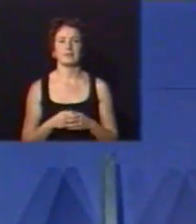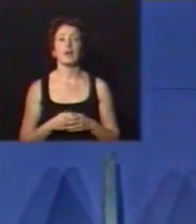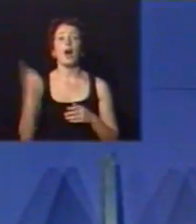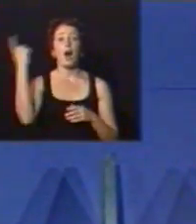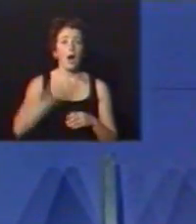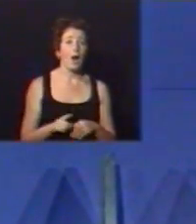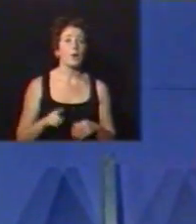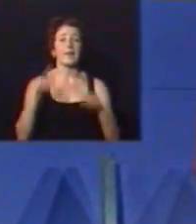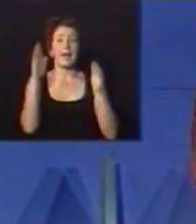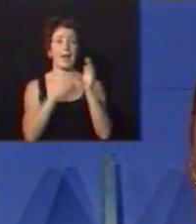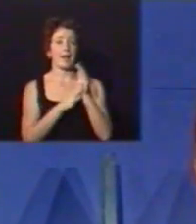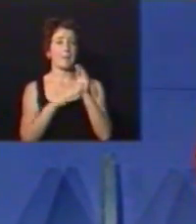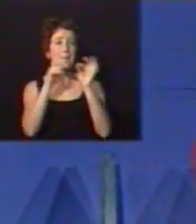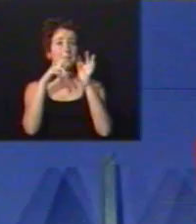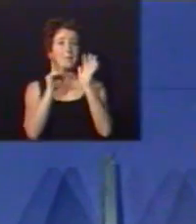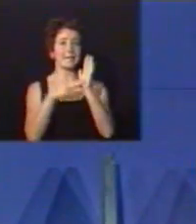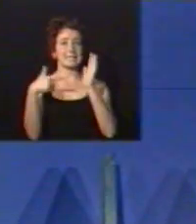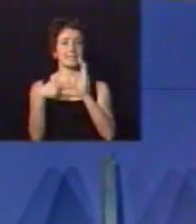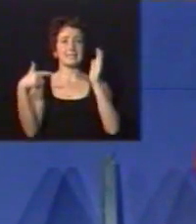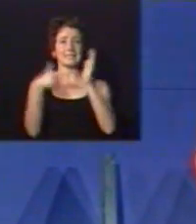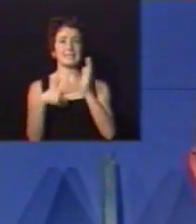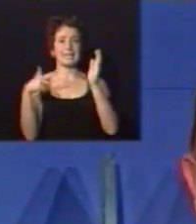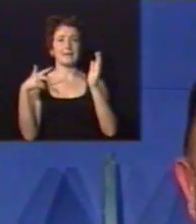And TV contacts. Oh, the MCV contacts.